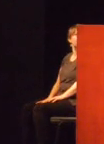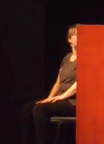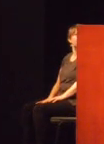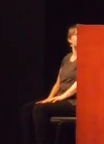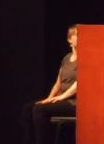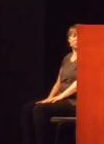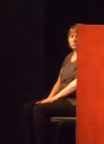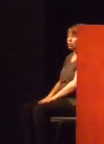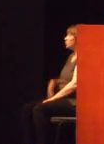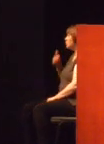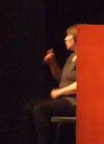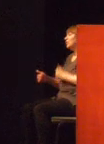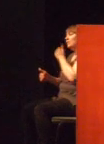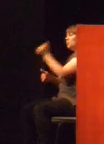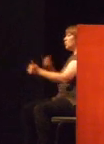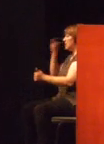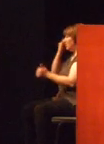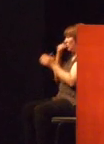that you're getting somewhere.